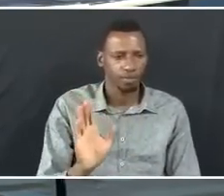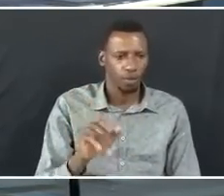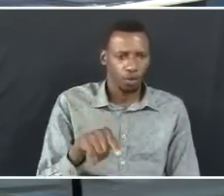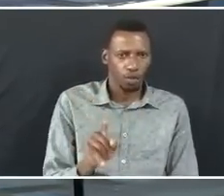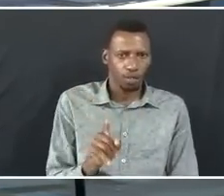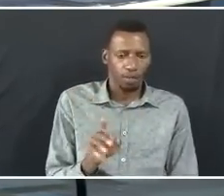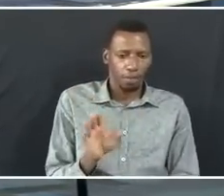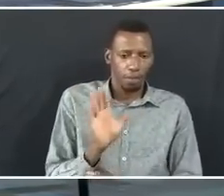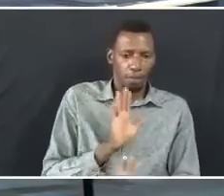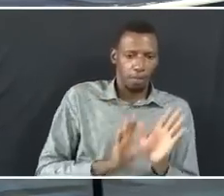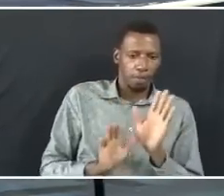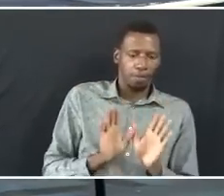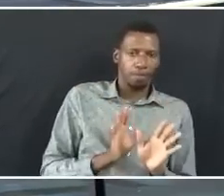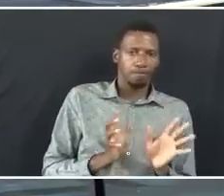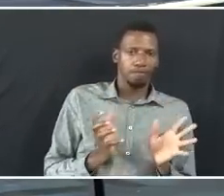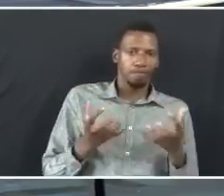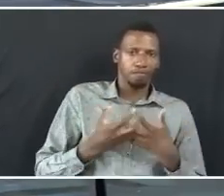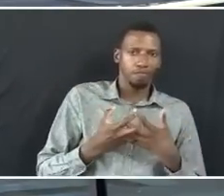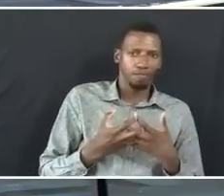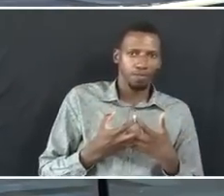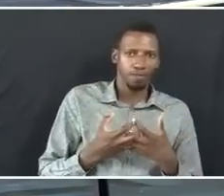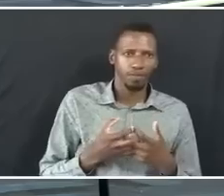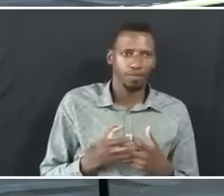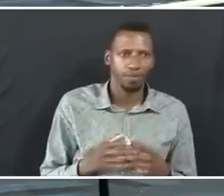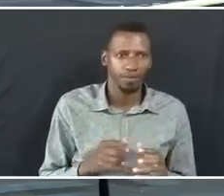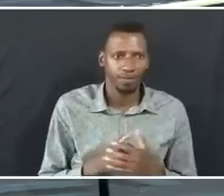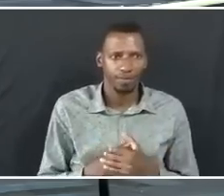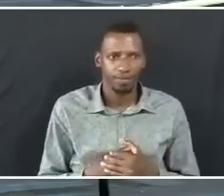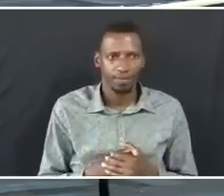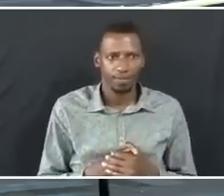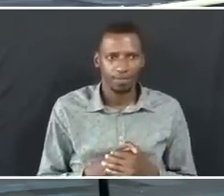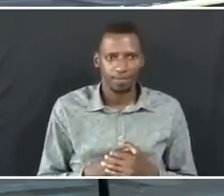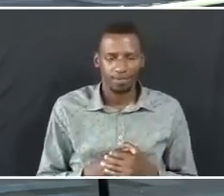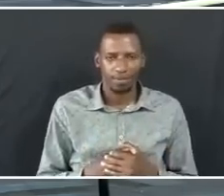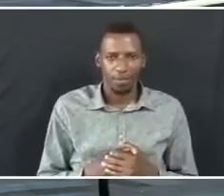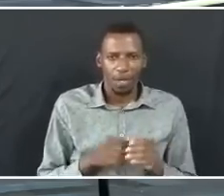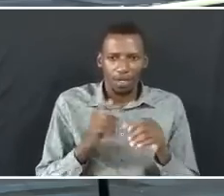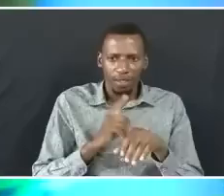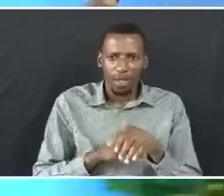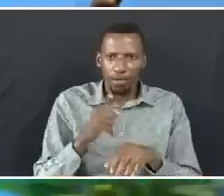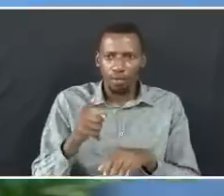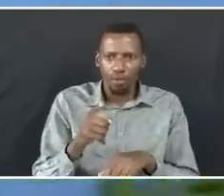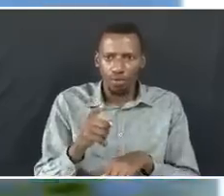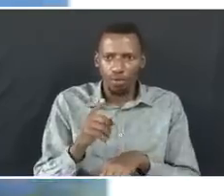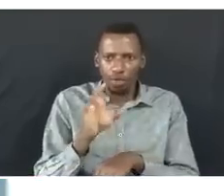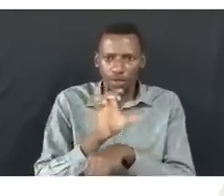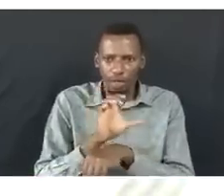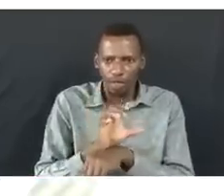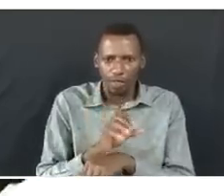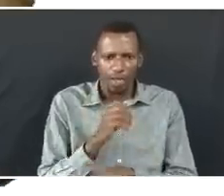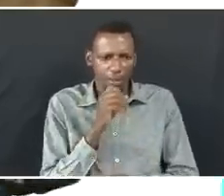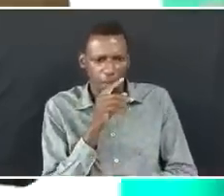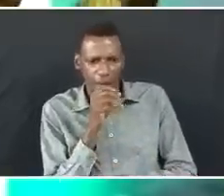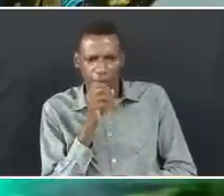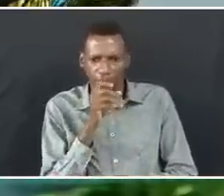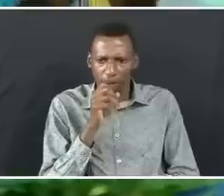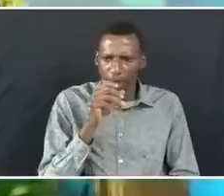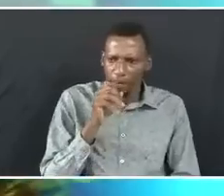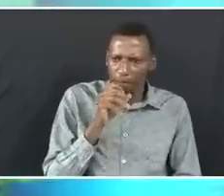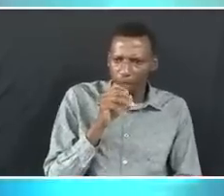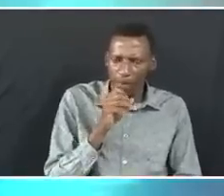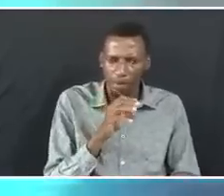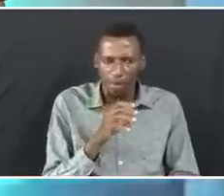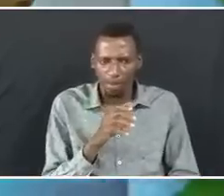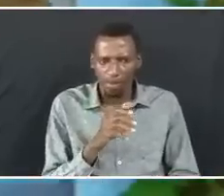tu. Yani unajipa. Ukikuwa church, unapiga kelele, elder